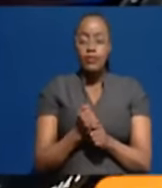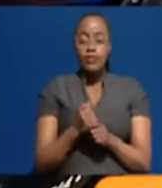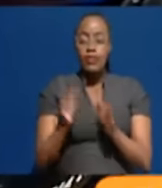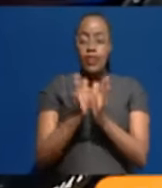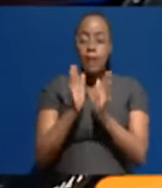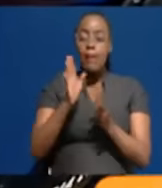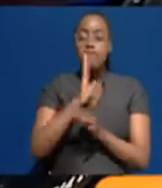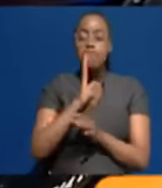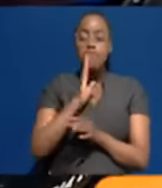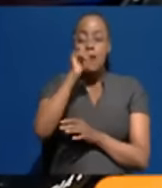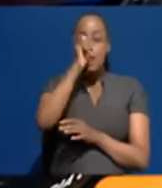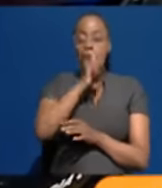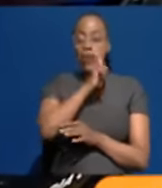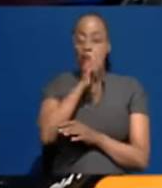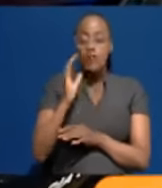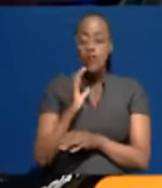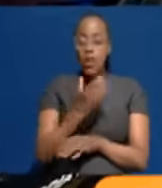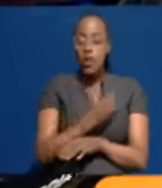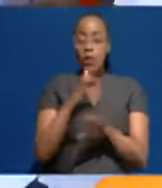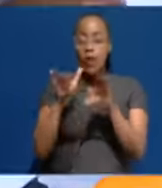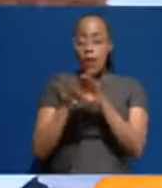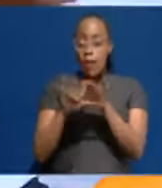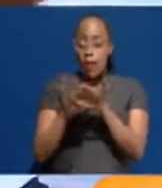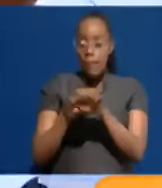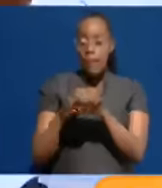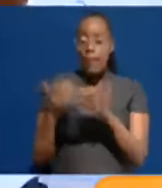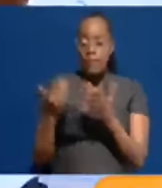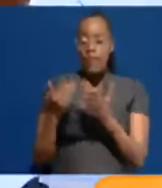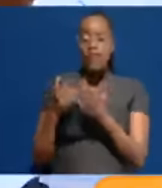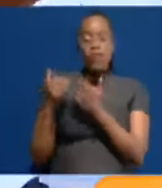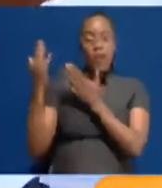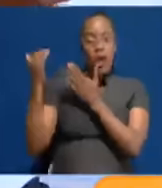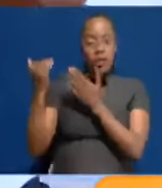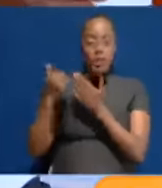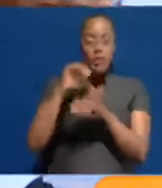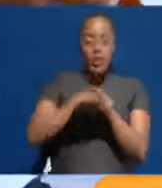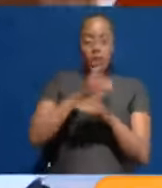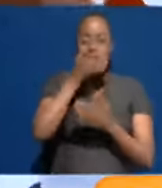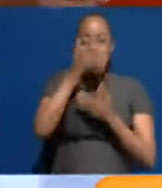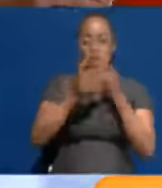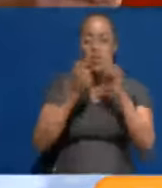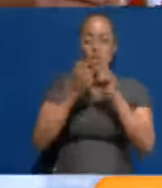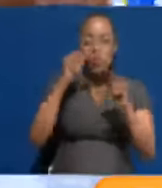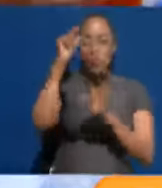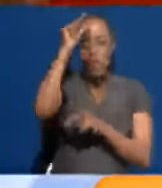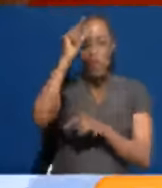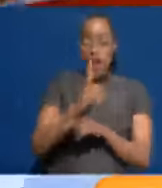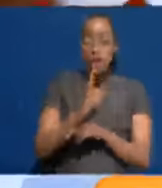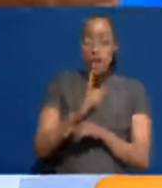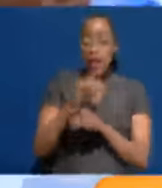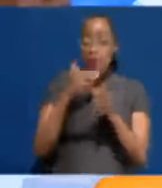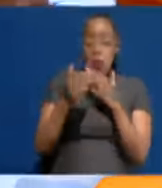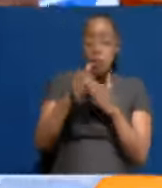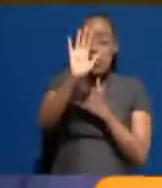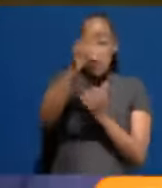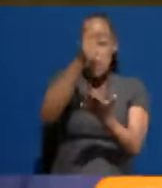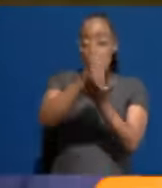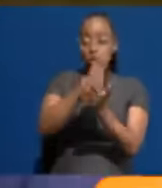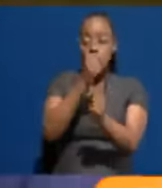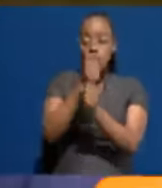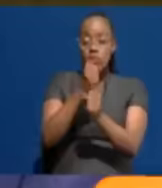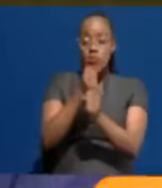Public Debt and Privatization Committee members had hoped to get answers from the Central Bank of Kenya governor on what his office was doing to address